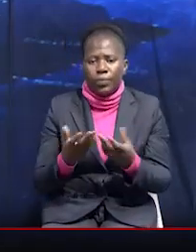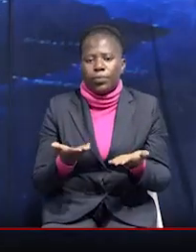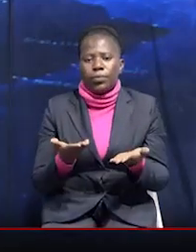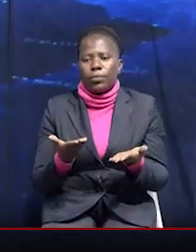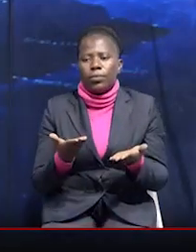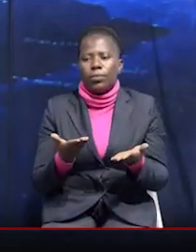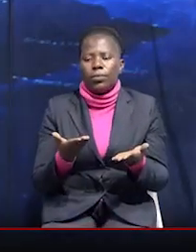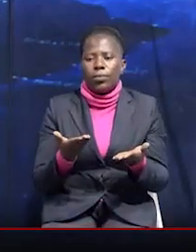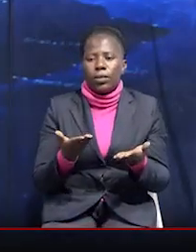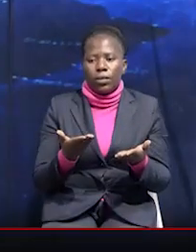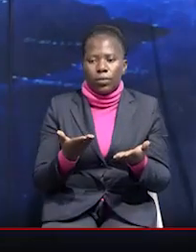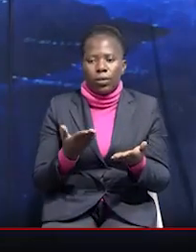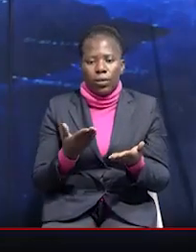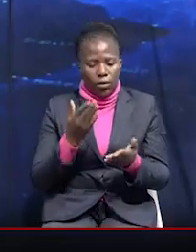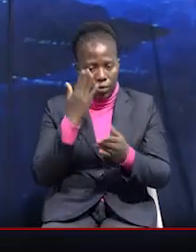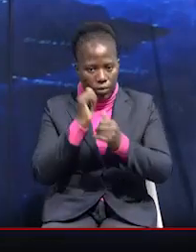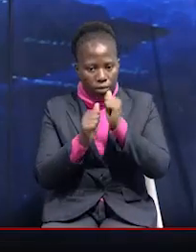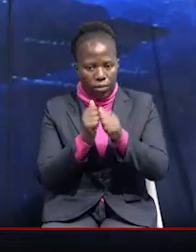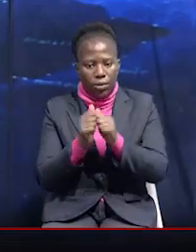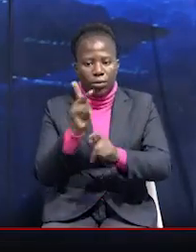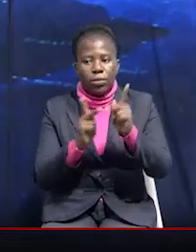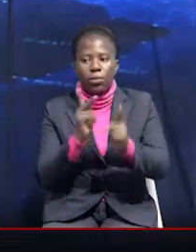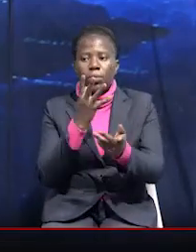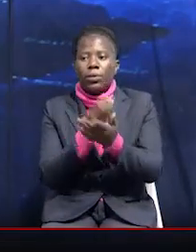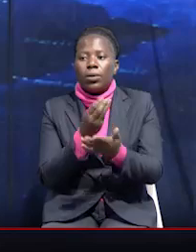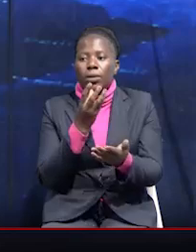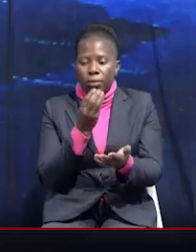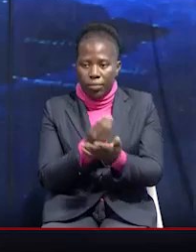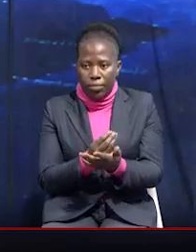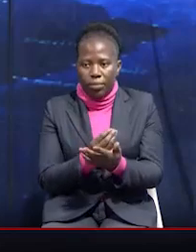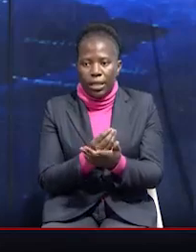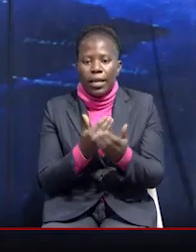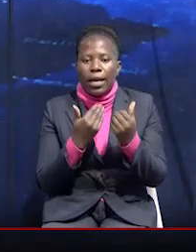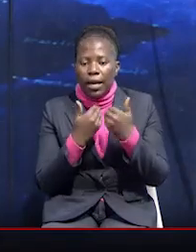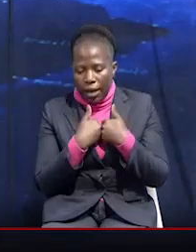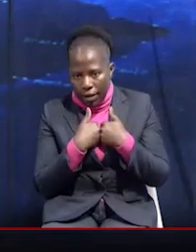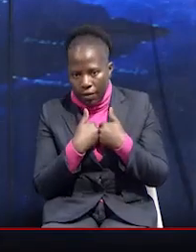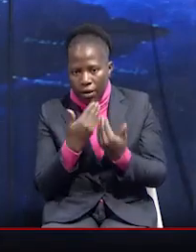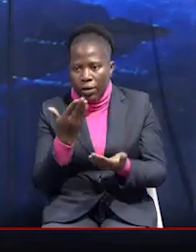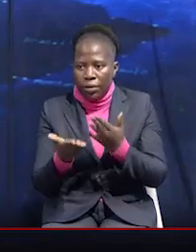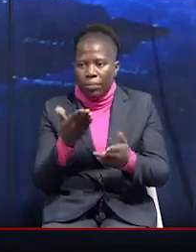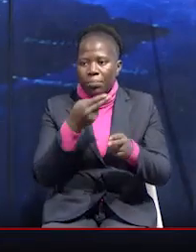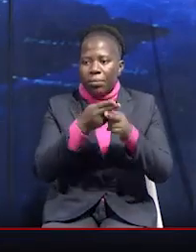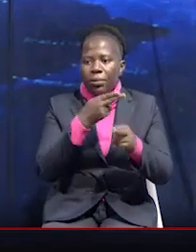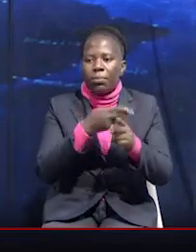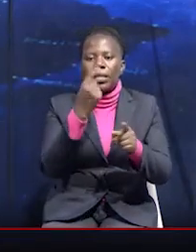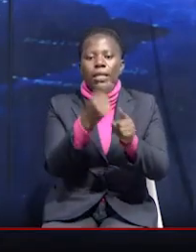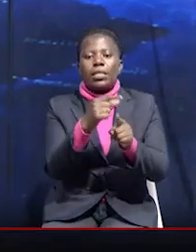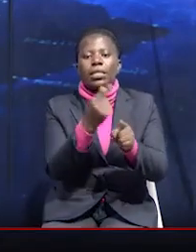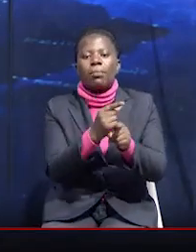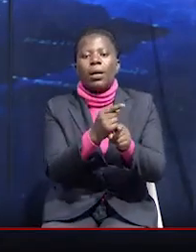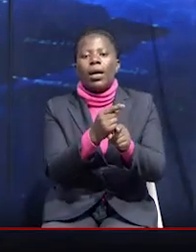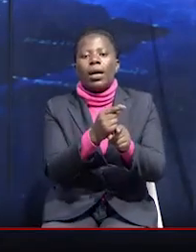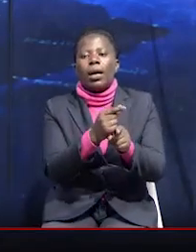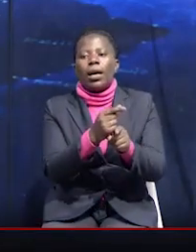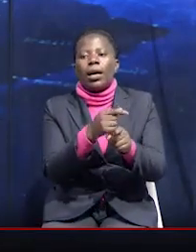actually interplays there, because obviously people get money right in the middle of the month of December. The money that was supposed to be,